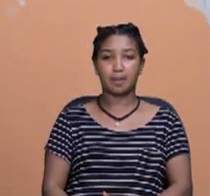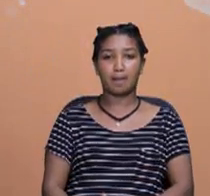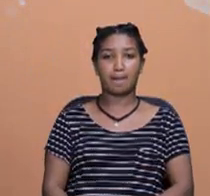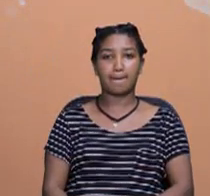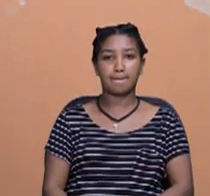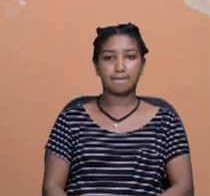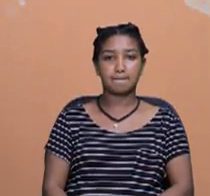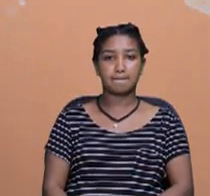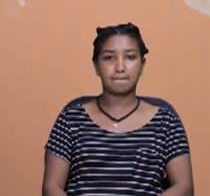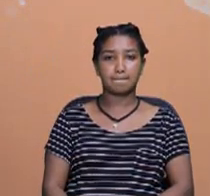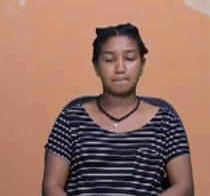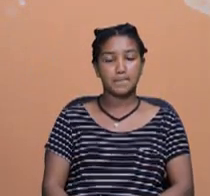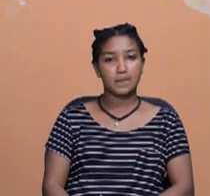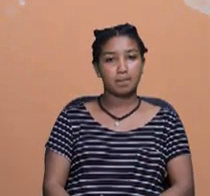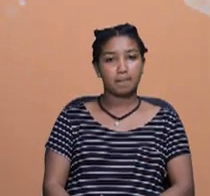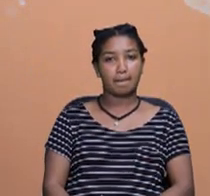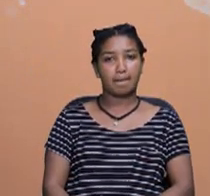is a parathyroid gland.